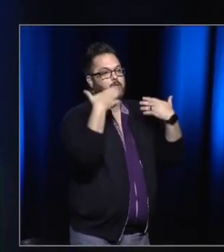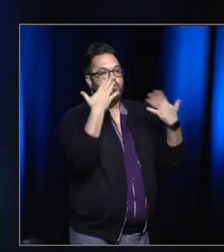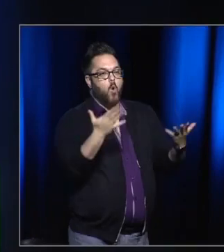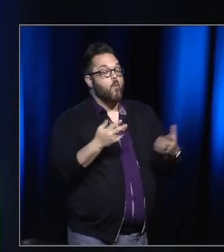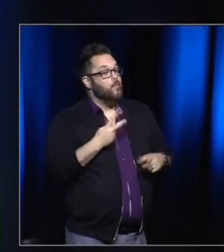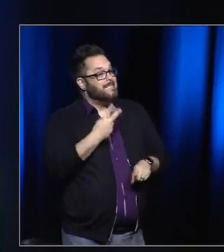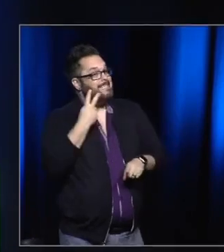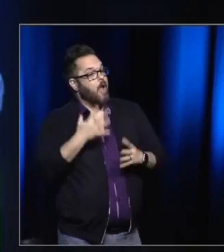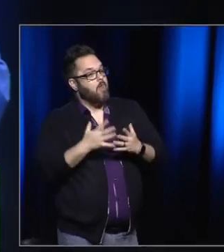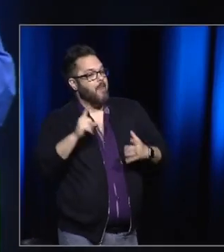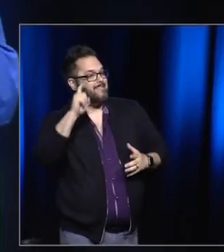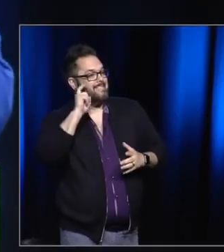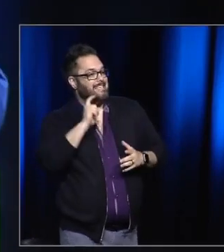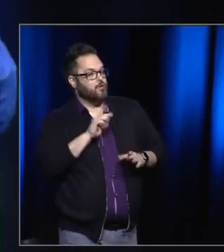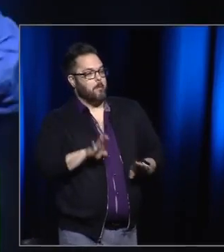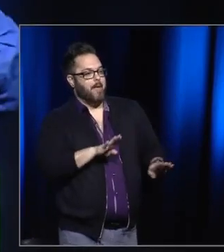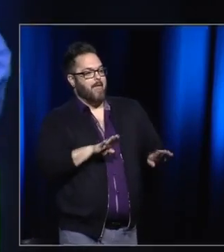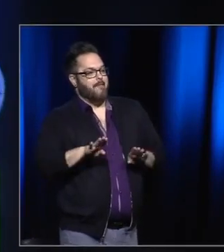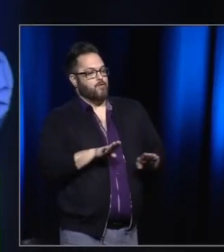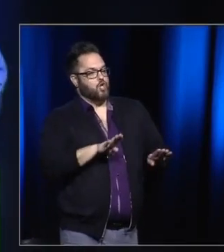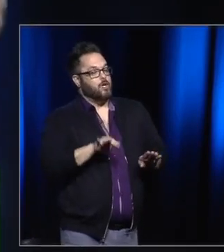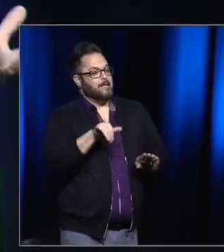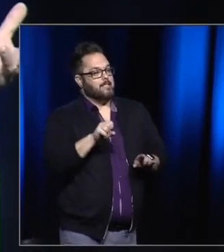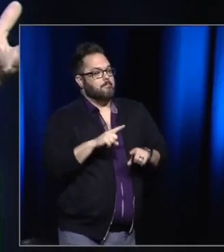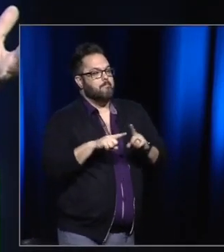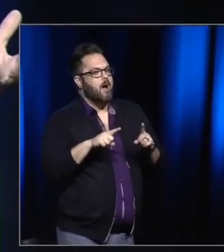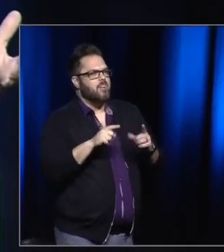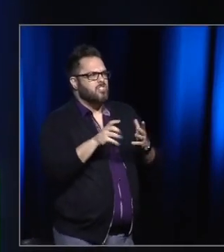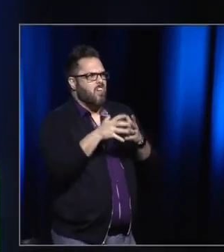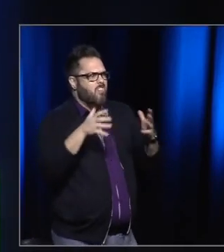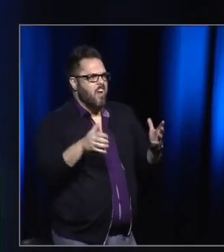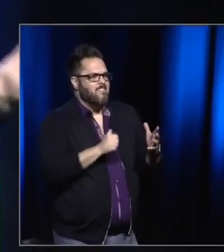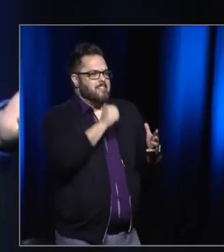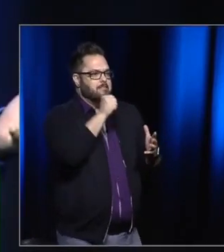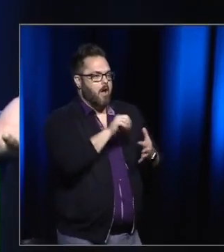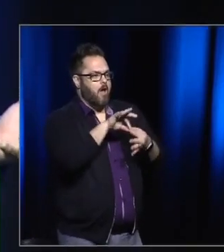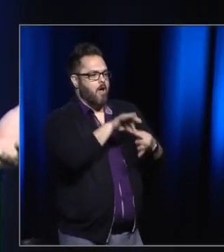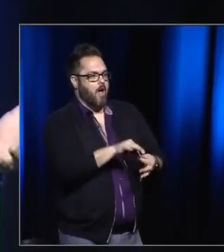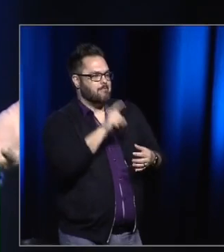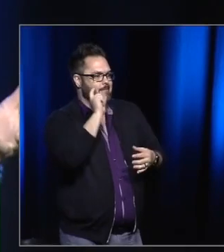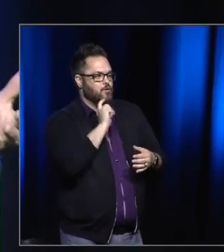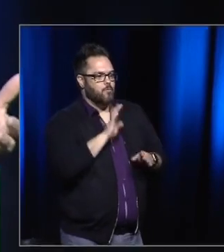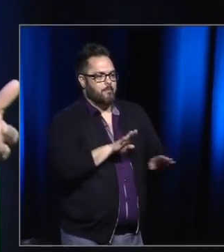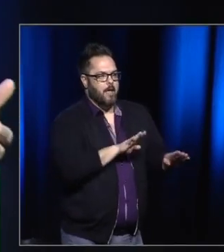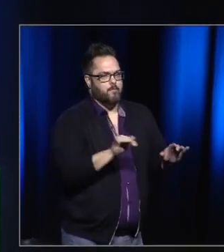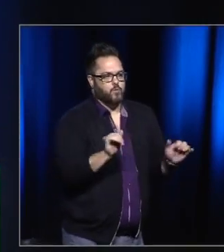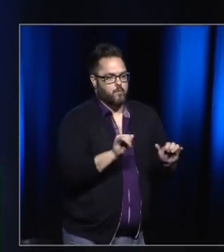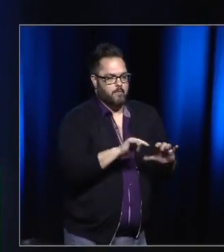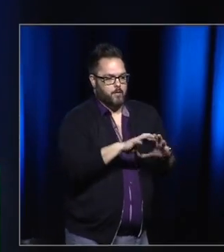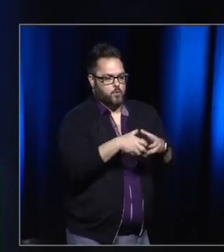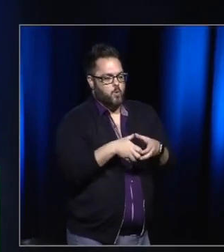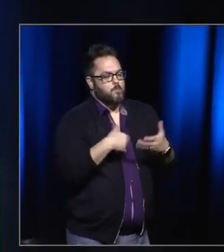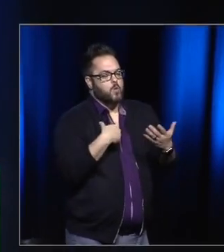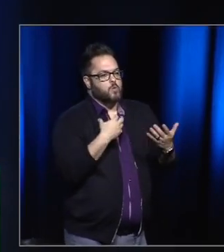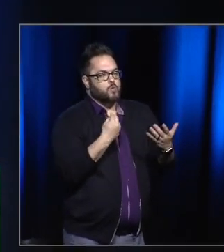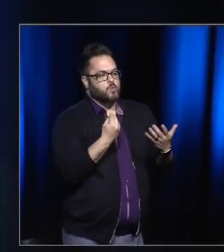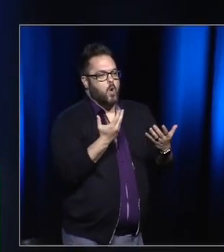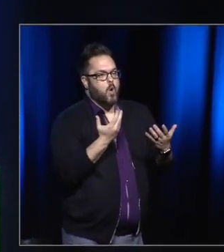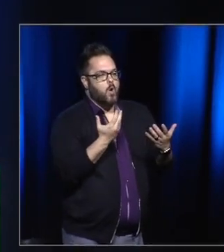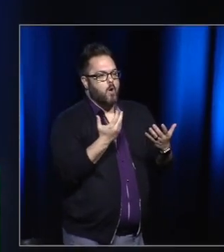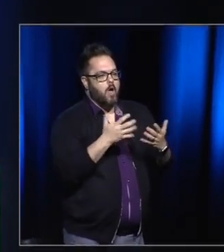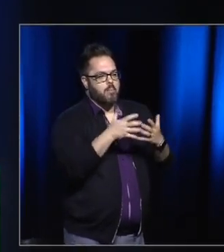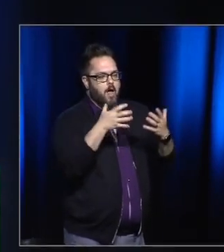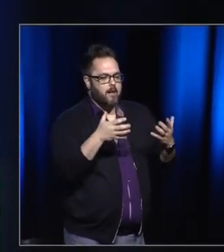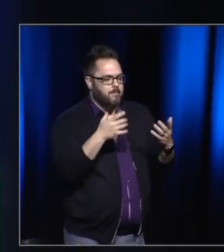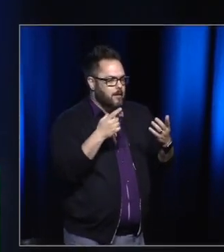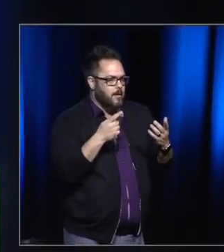behavior, but we see tons of just non-conceptive social sex in this population in general. And probably a lot of it occurs